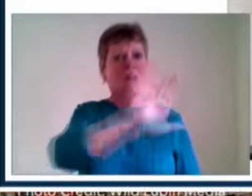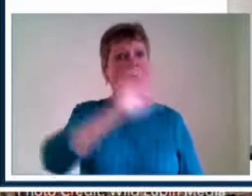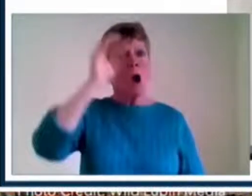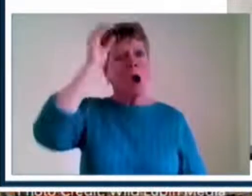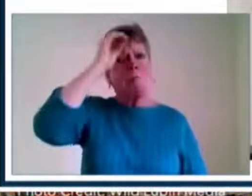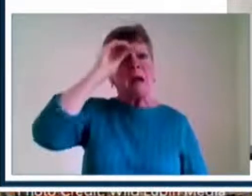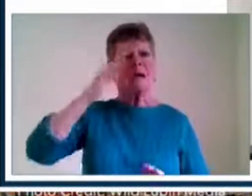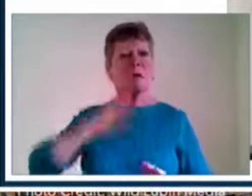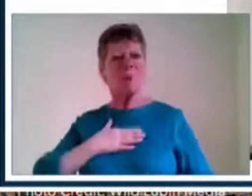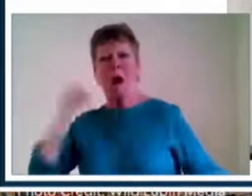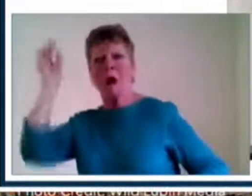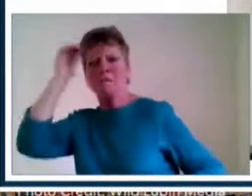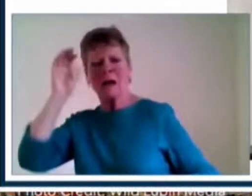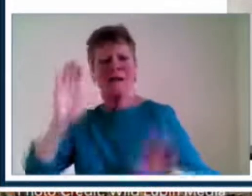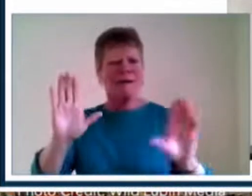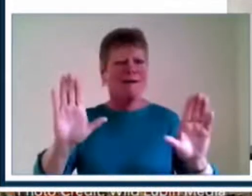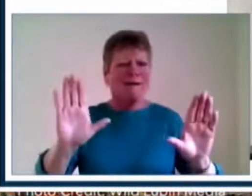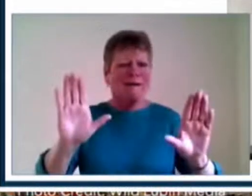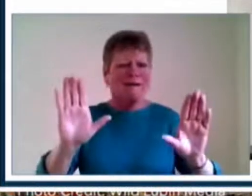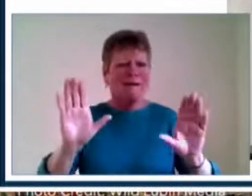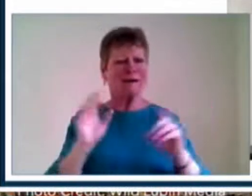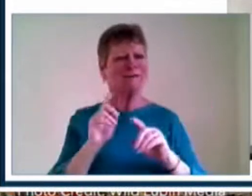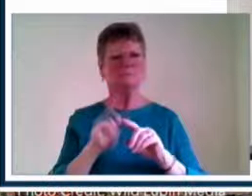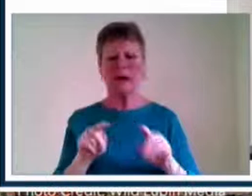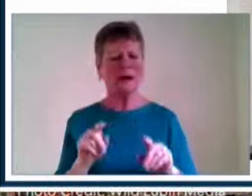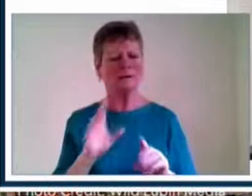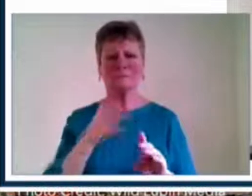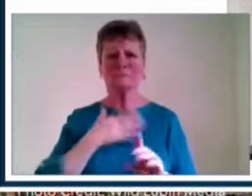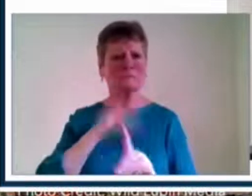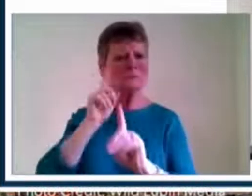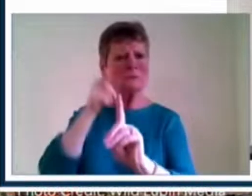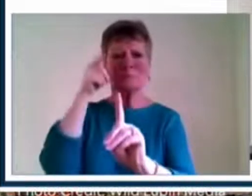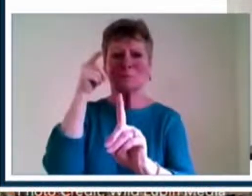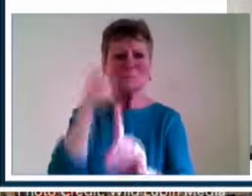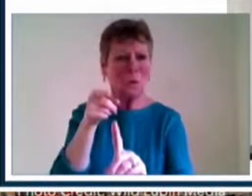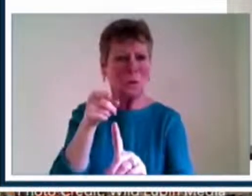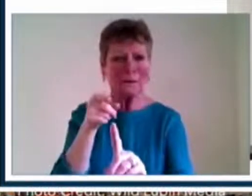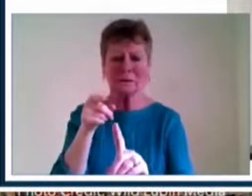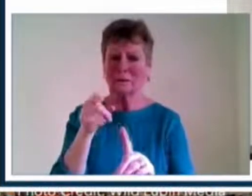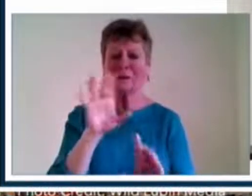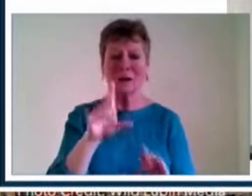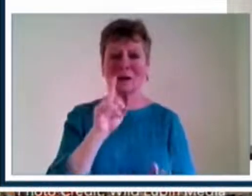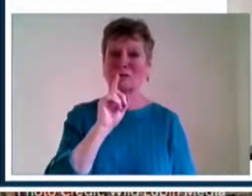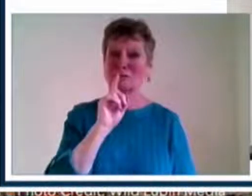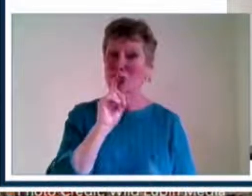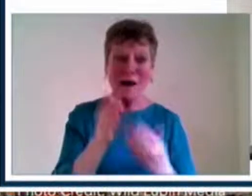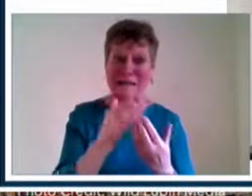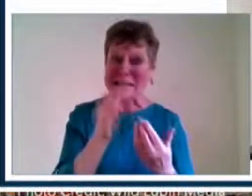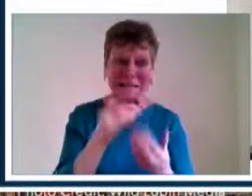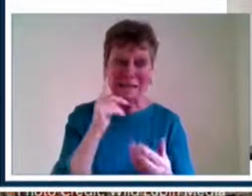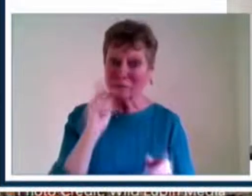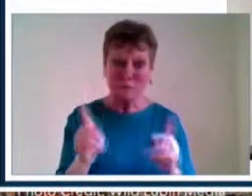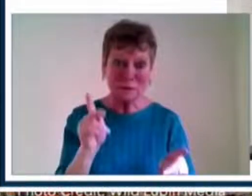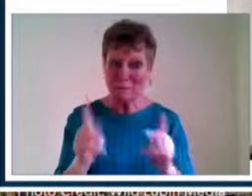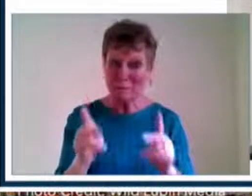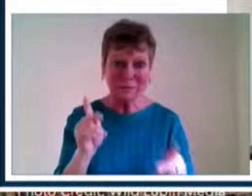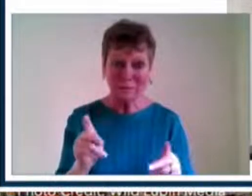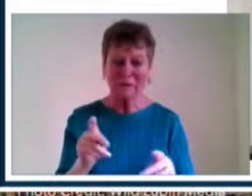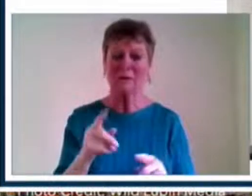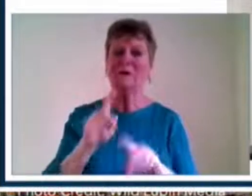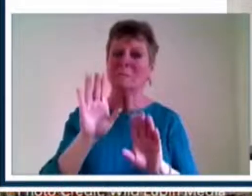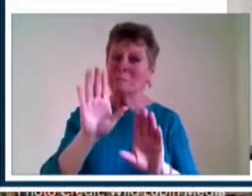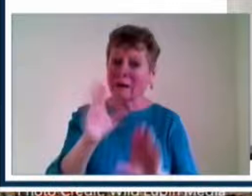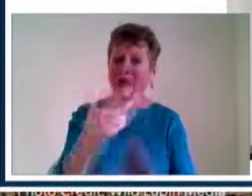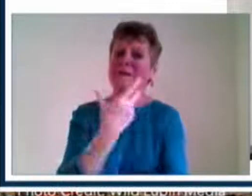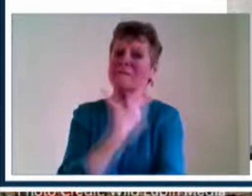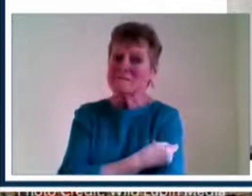So our message is the same. Like this is a tough time for everyone, but the vaccines work. The vaccines are